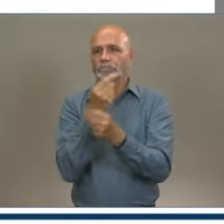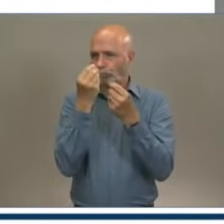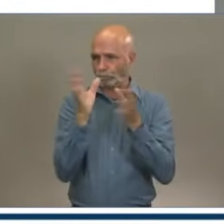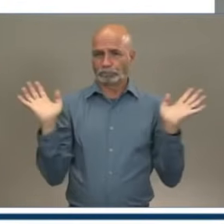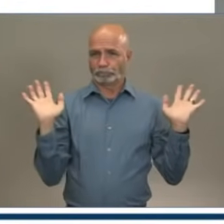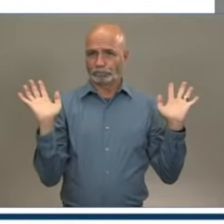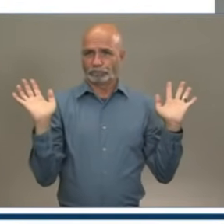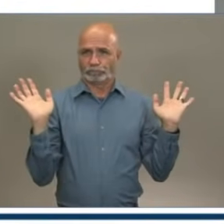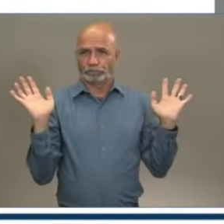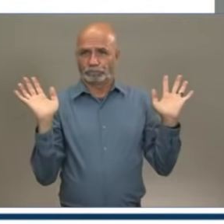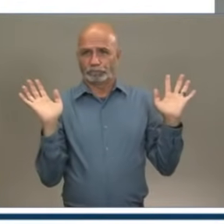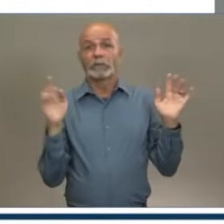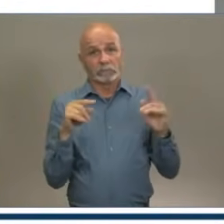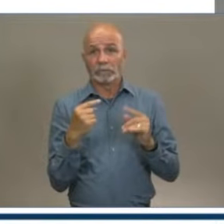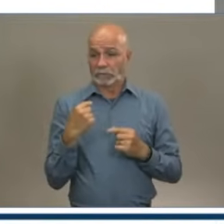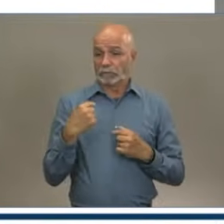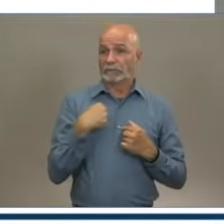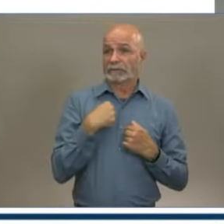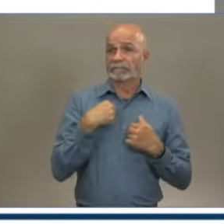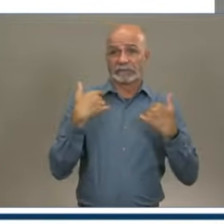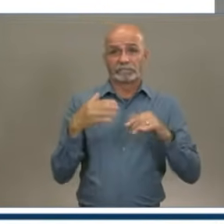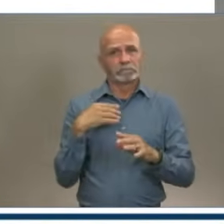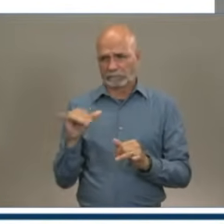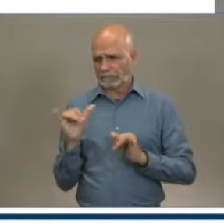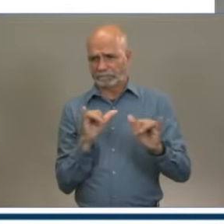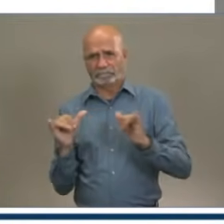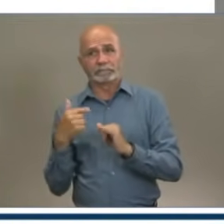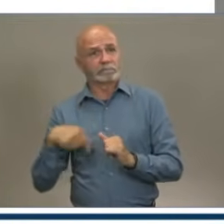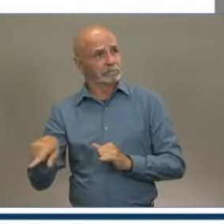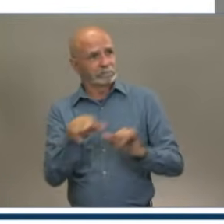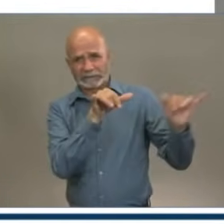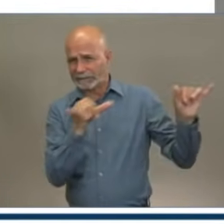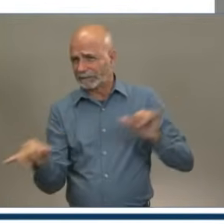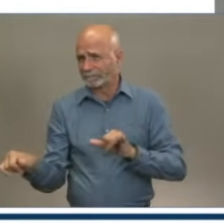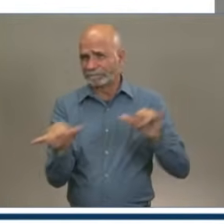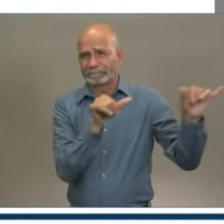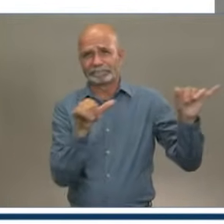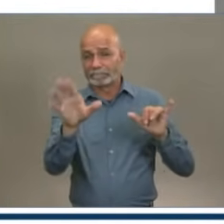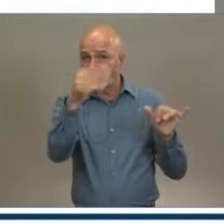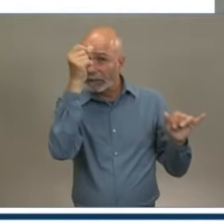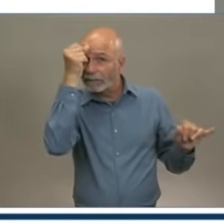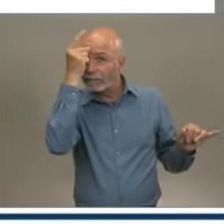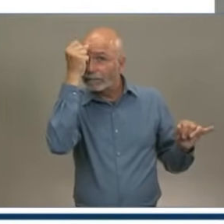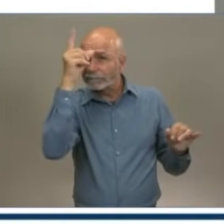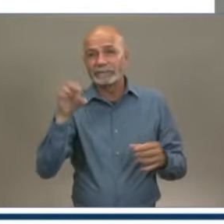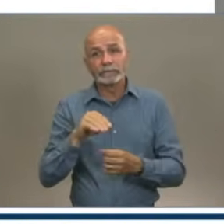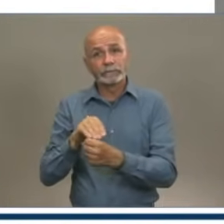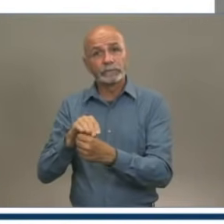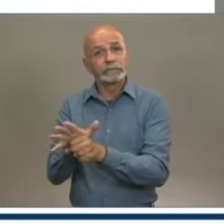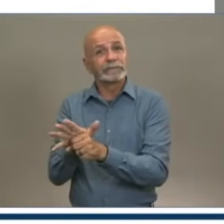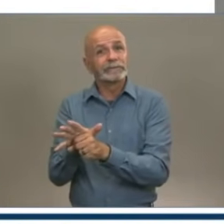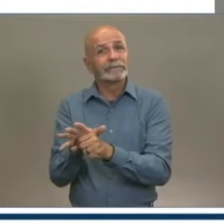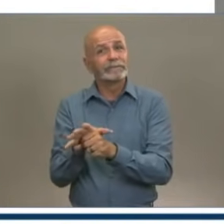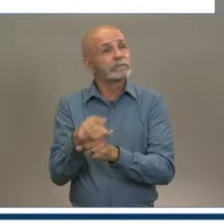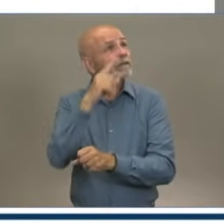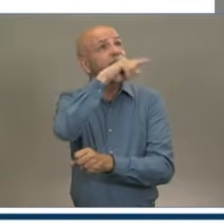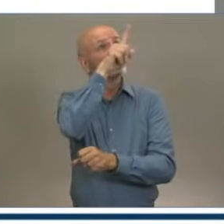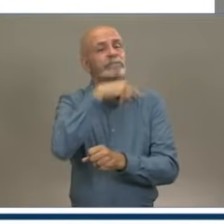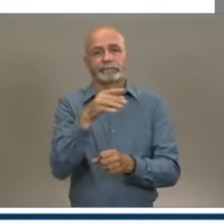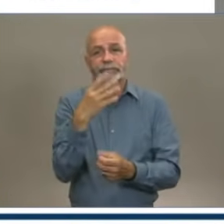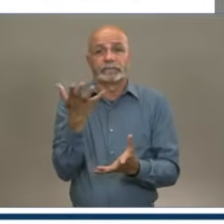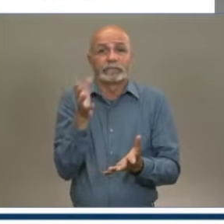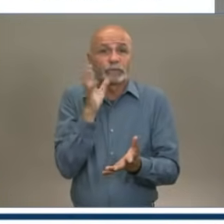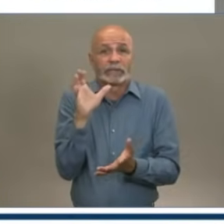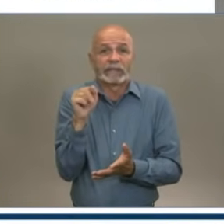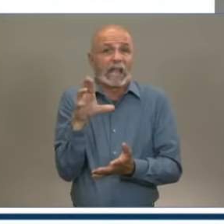at it, we're very close to New Brunswick. We do that, but the virus doesn't care whether you're eligible or not. So, to me and my colleague Dr. Deeks, it